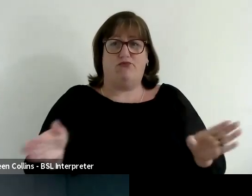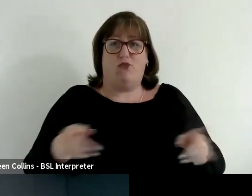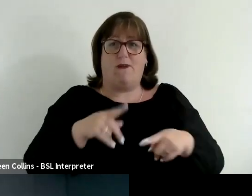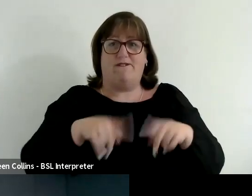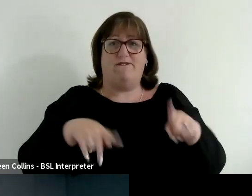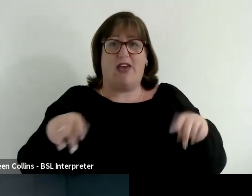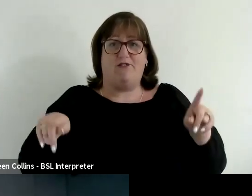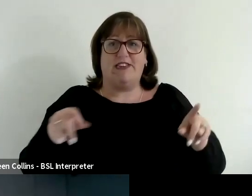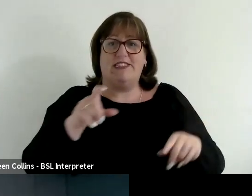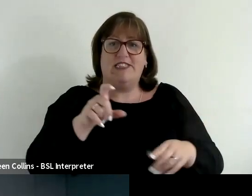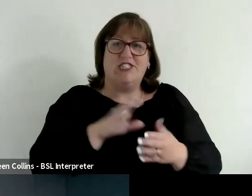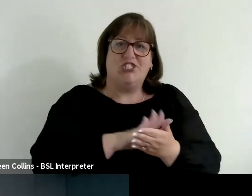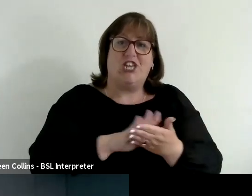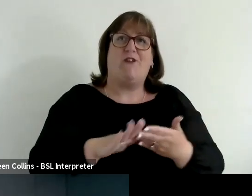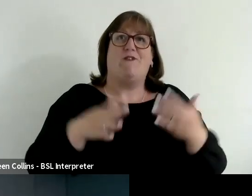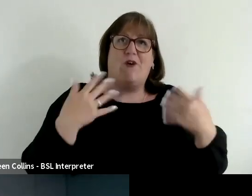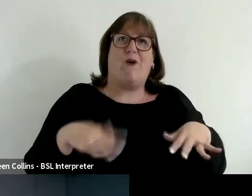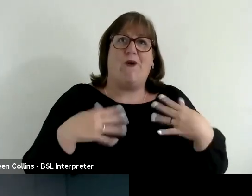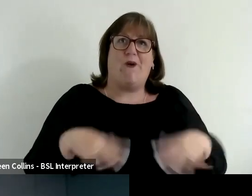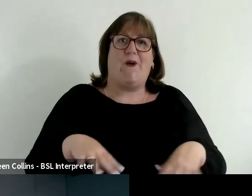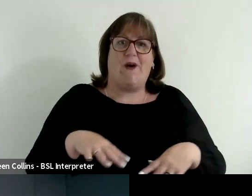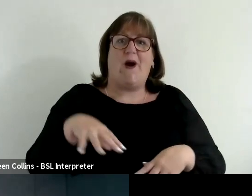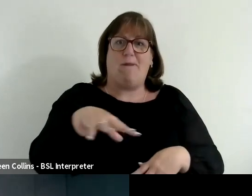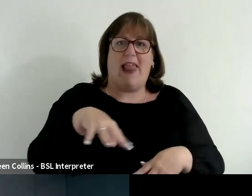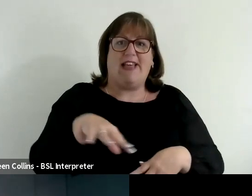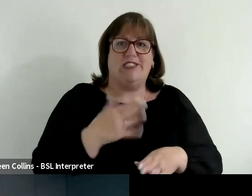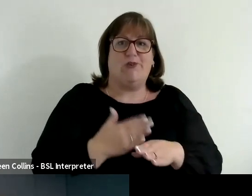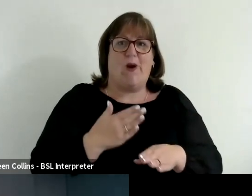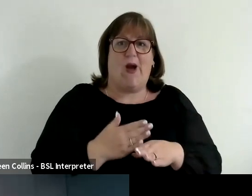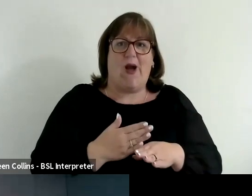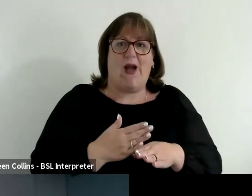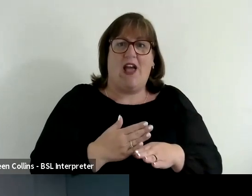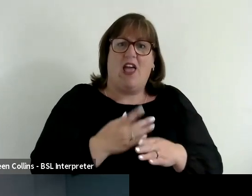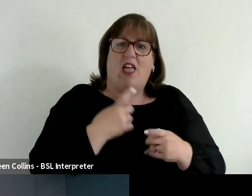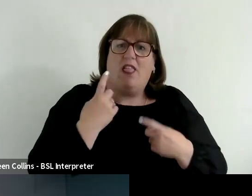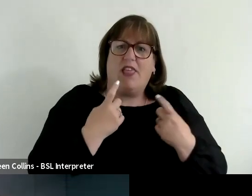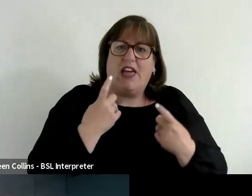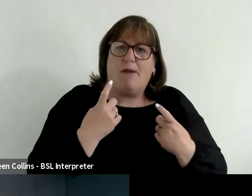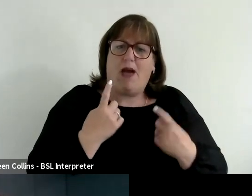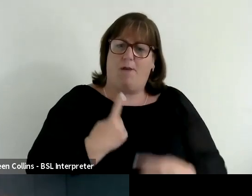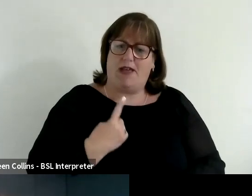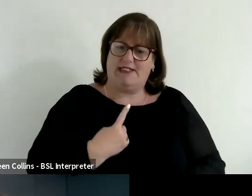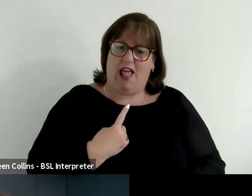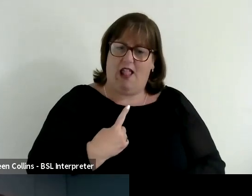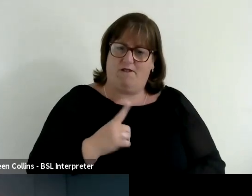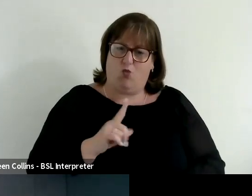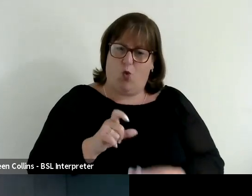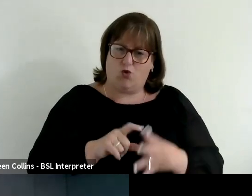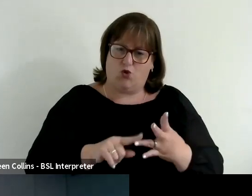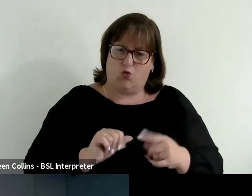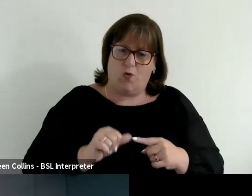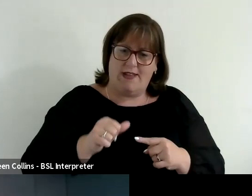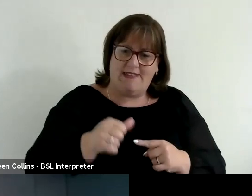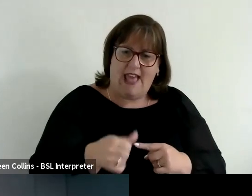Channel 4 is a pretty awesome place to work, actually. So thinking about what I might do next is a really hard decision